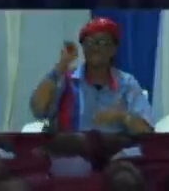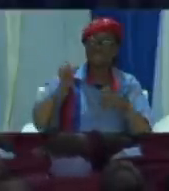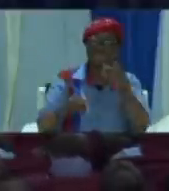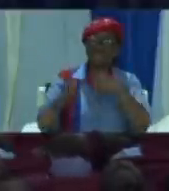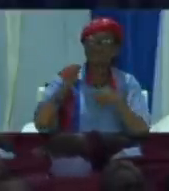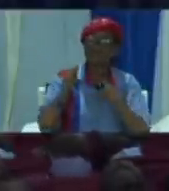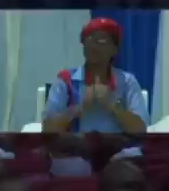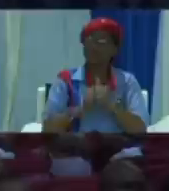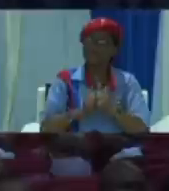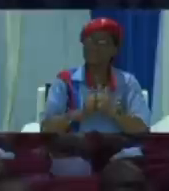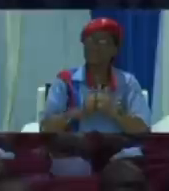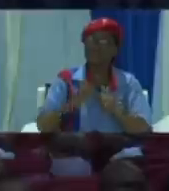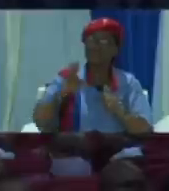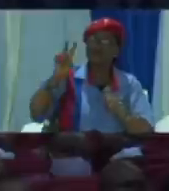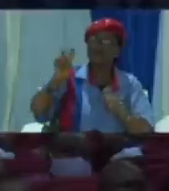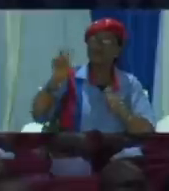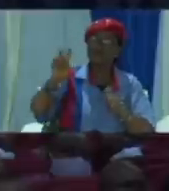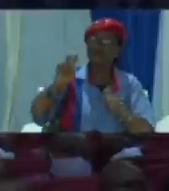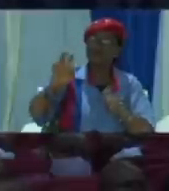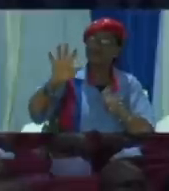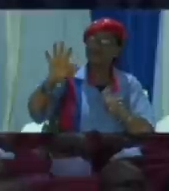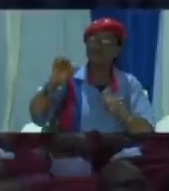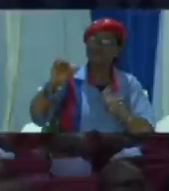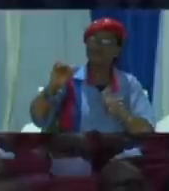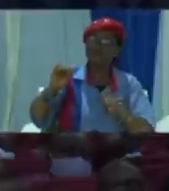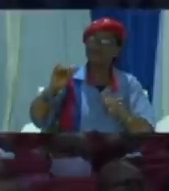250 bodyguards.